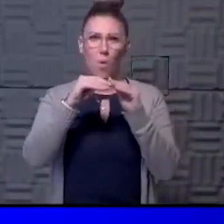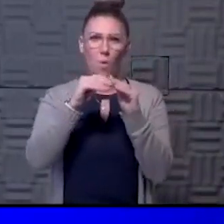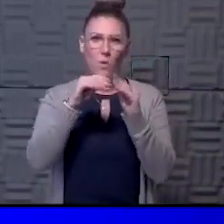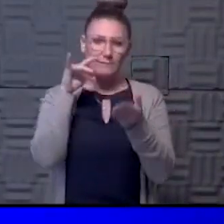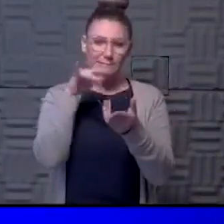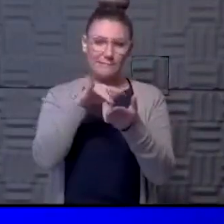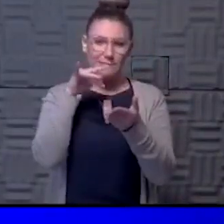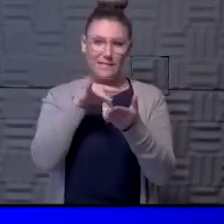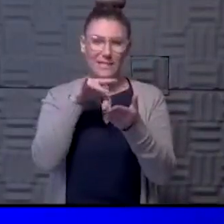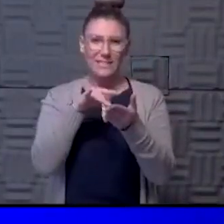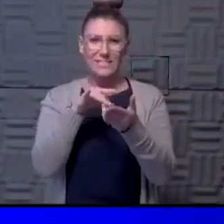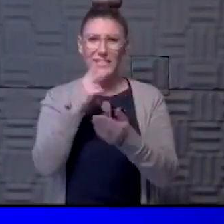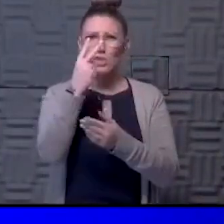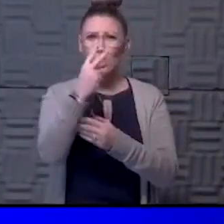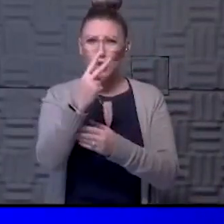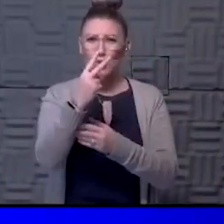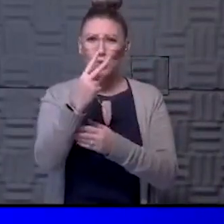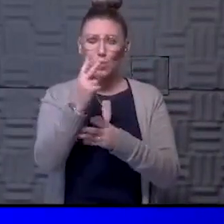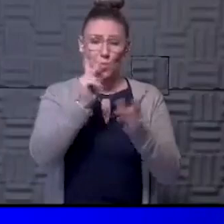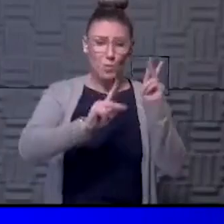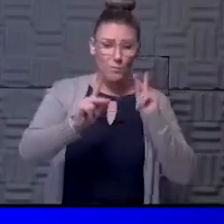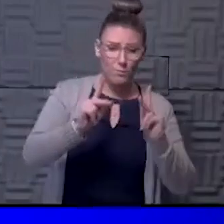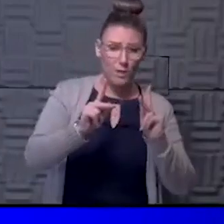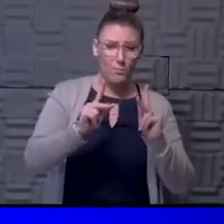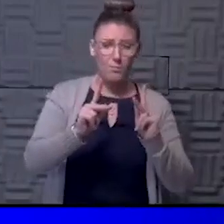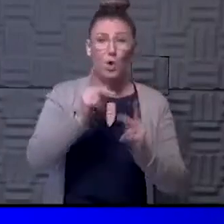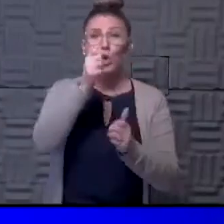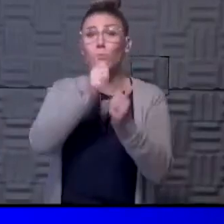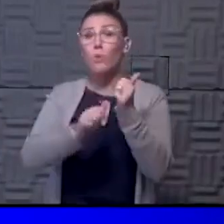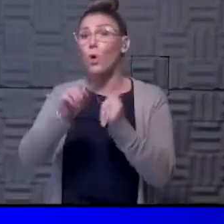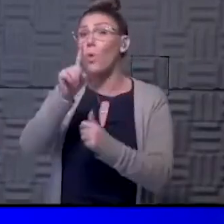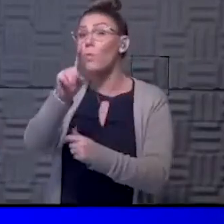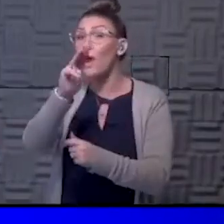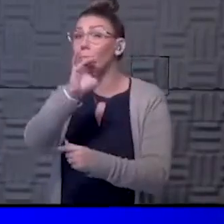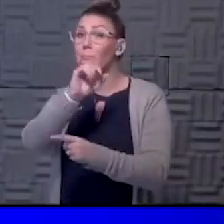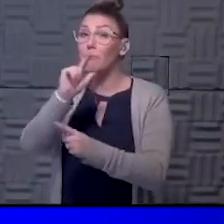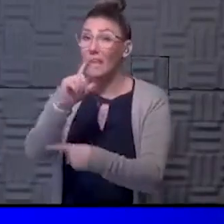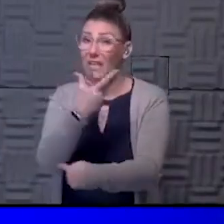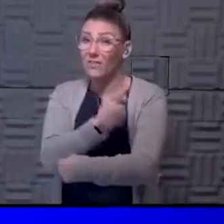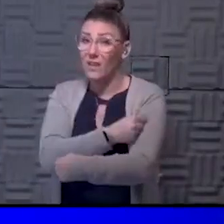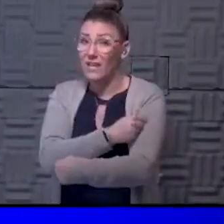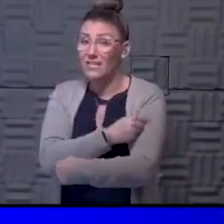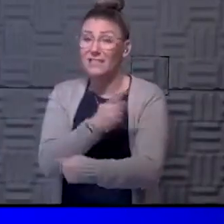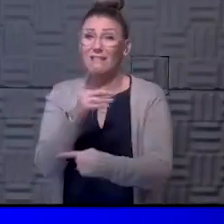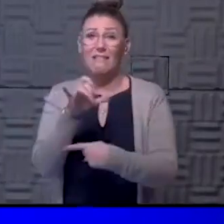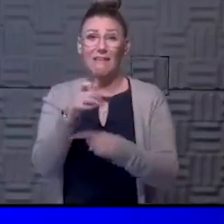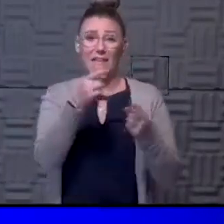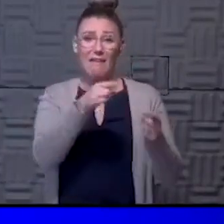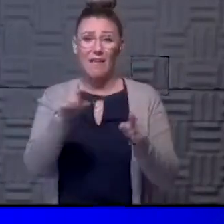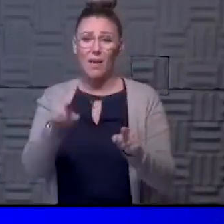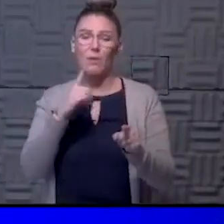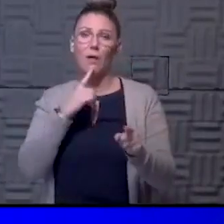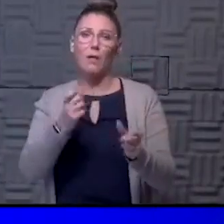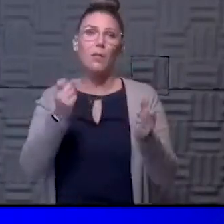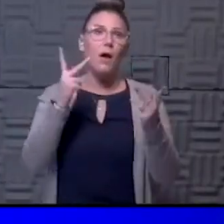million doses of vaccine. So it is very rare that those things happen as well, even though they get a lot of